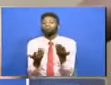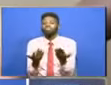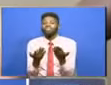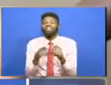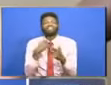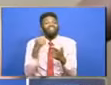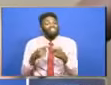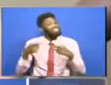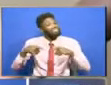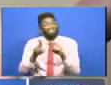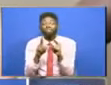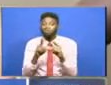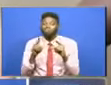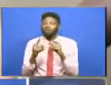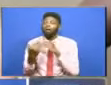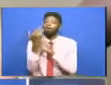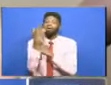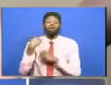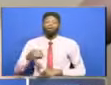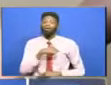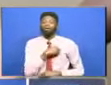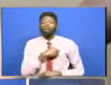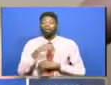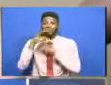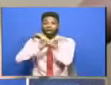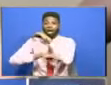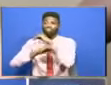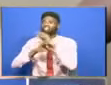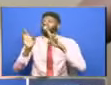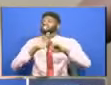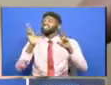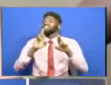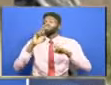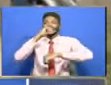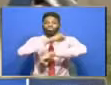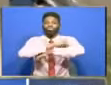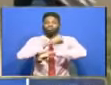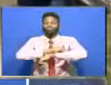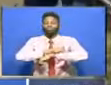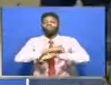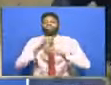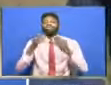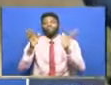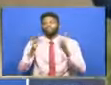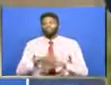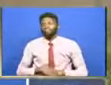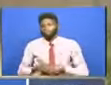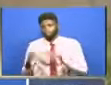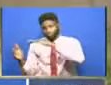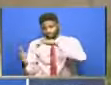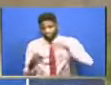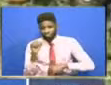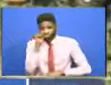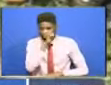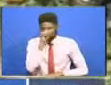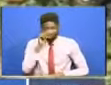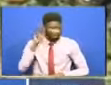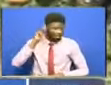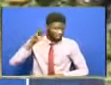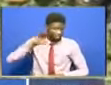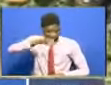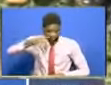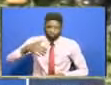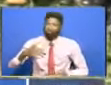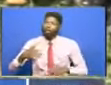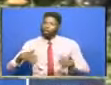telling us that the country is ready to open the institution. Finally, street children in Kisii Town had a reason to smile after